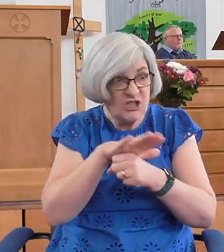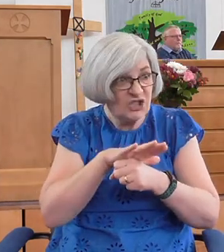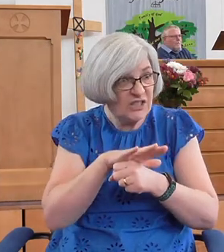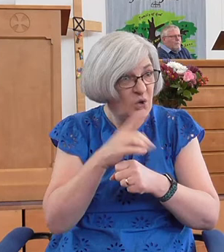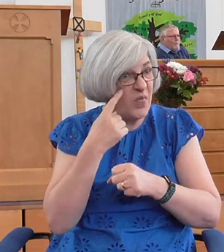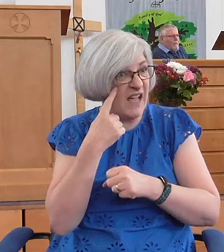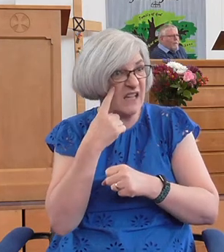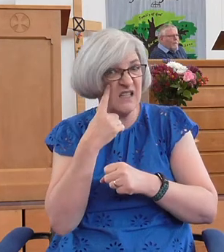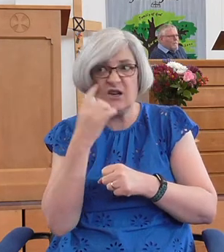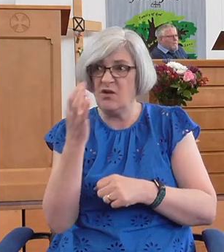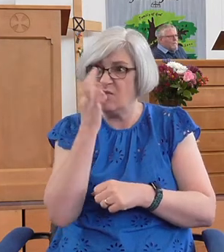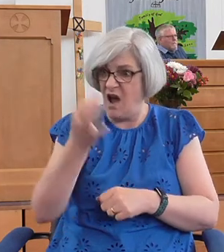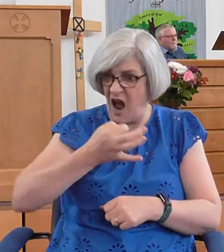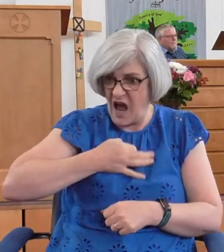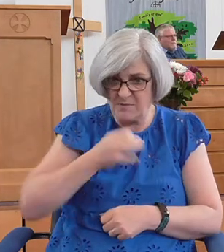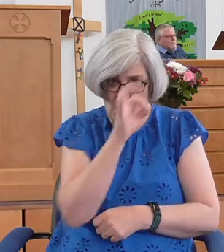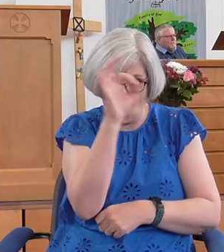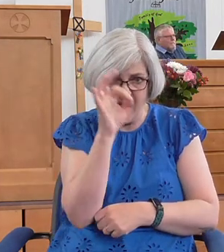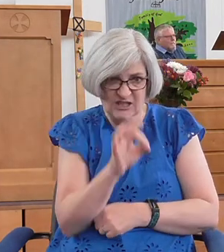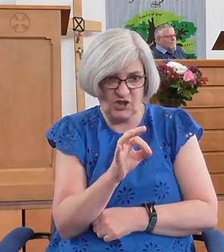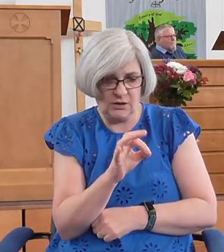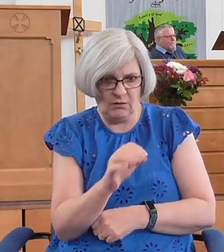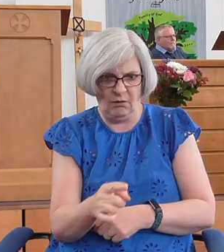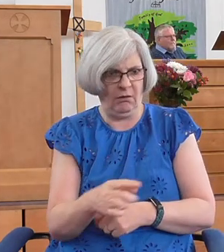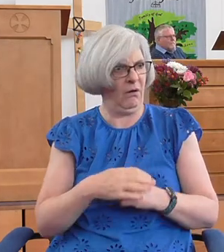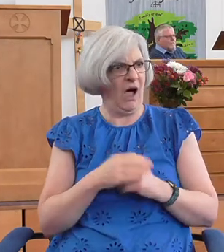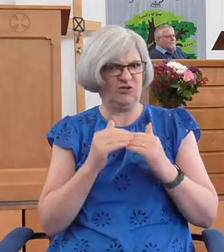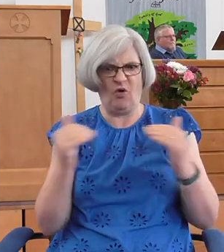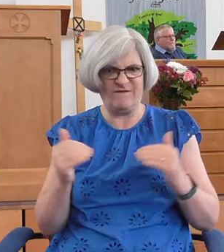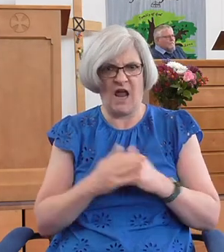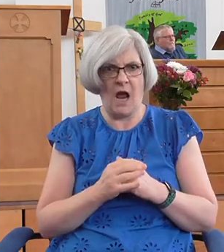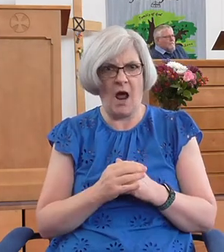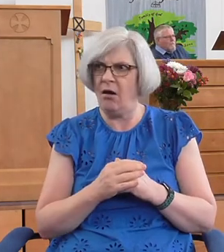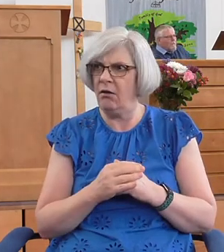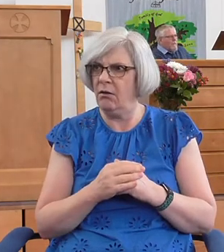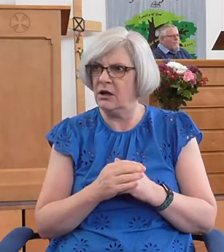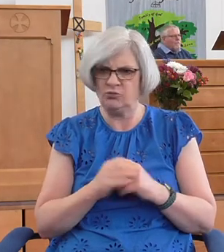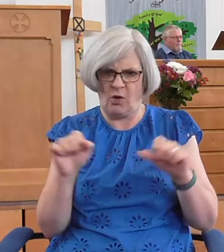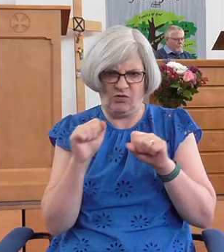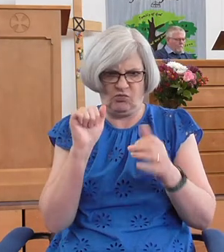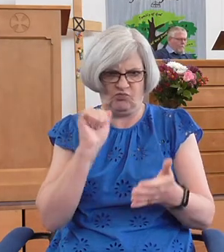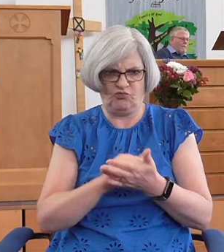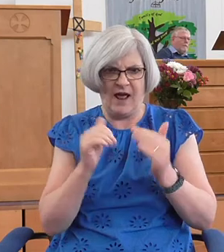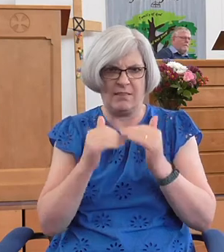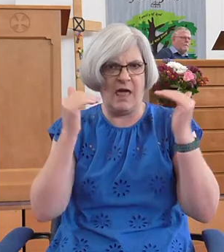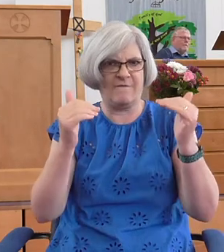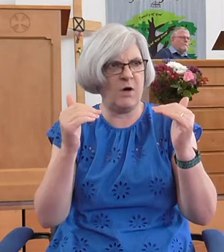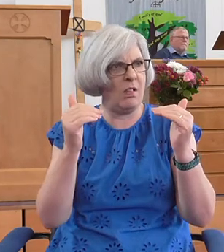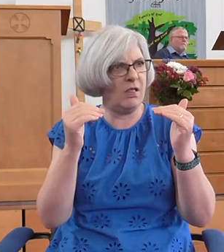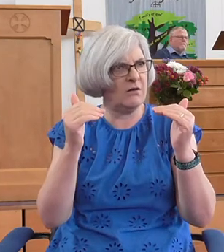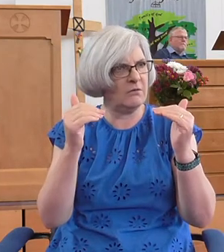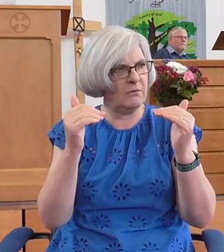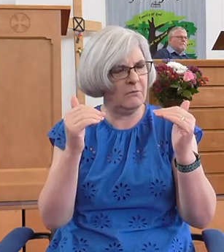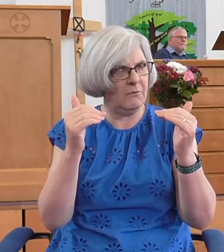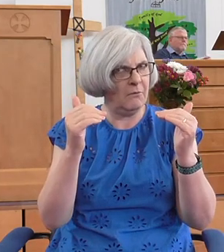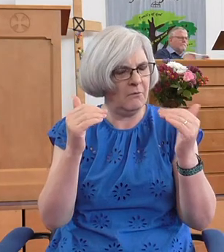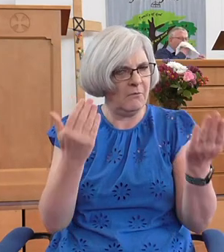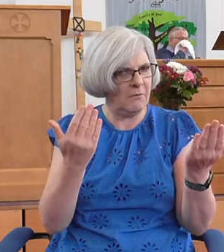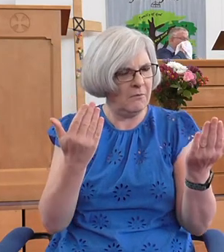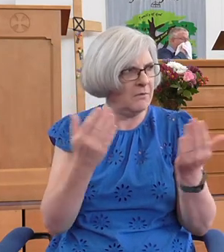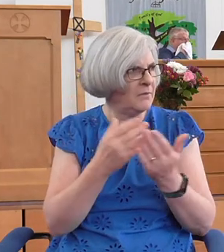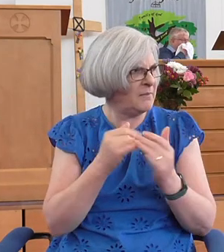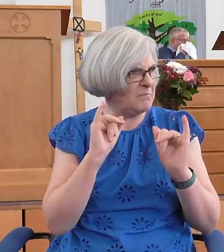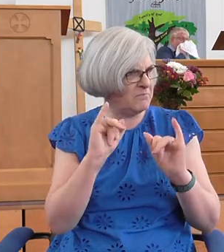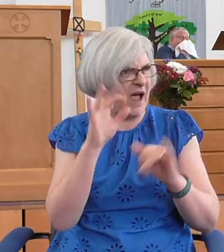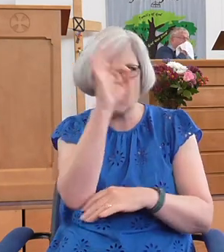been asked a question or tested and it's been not correct to the level that you were asked to prepare? Yeah?